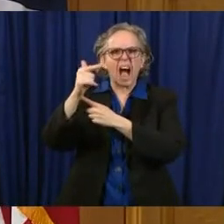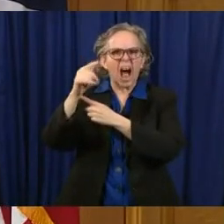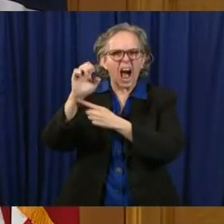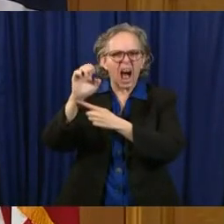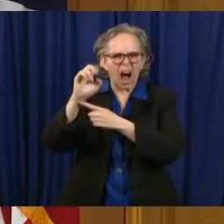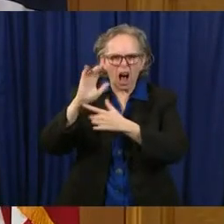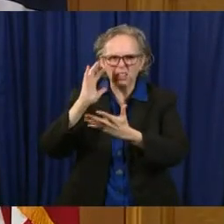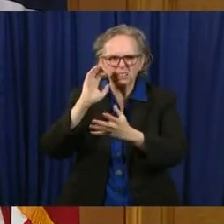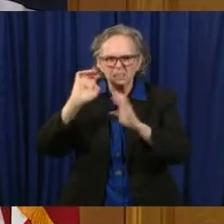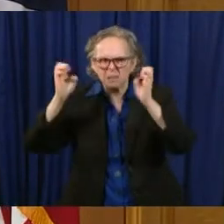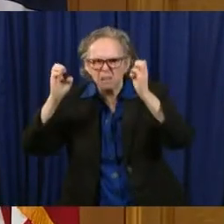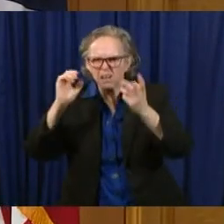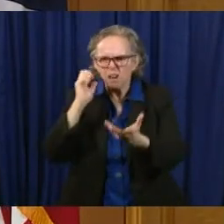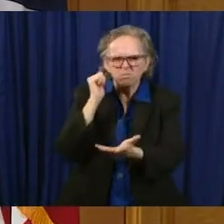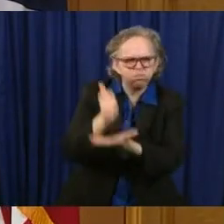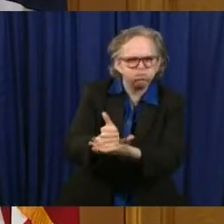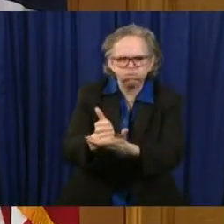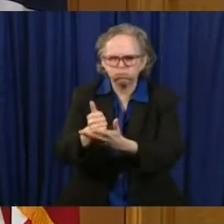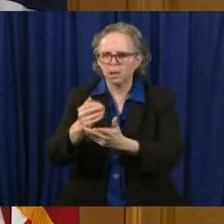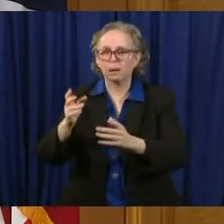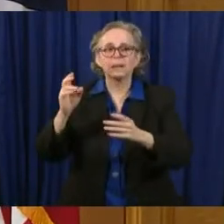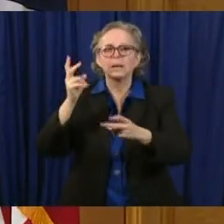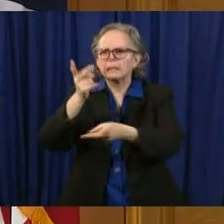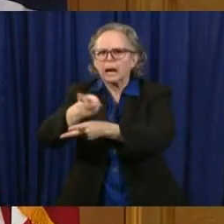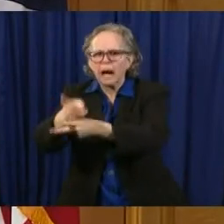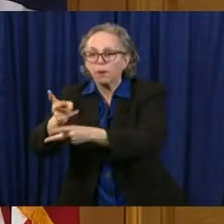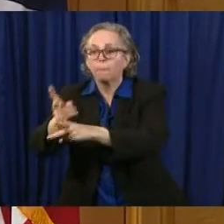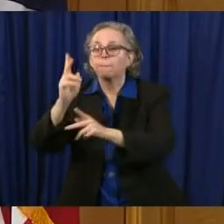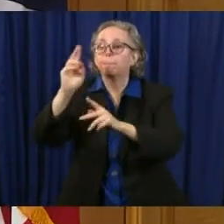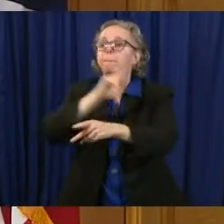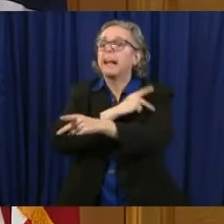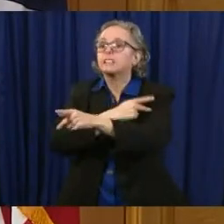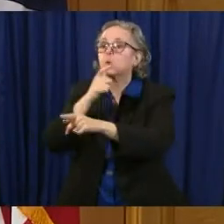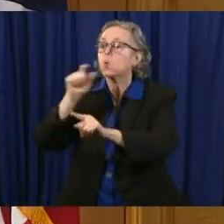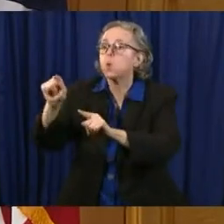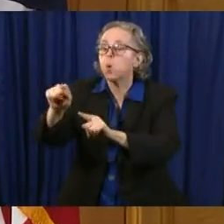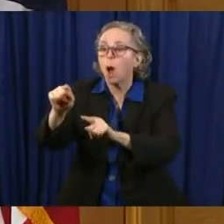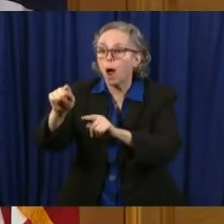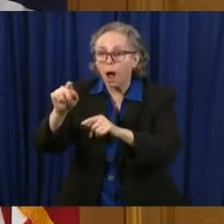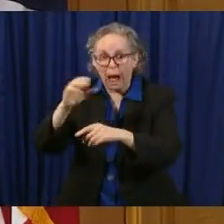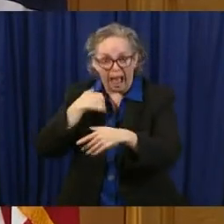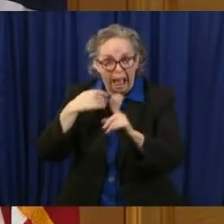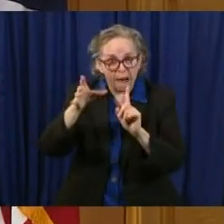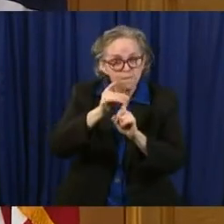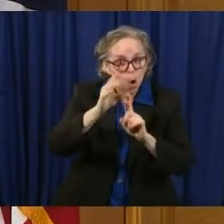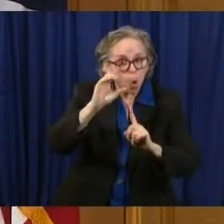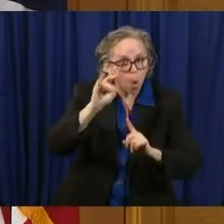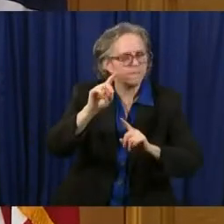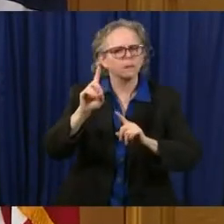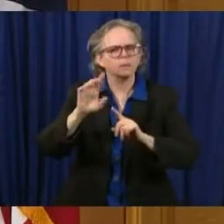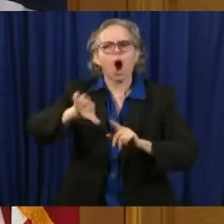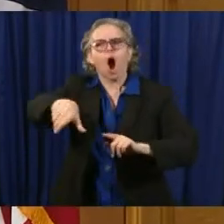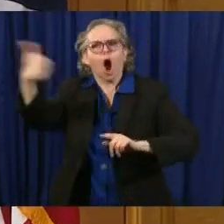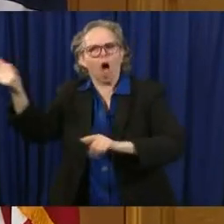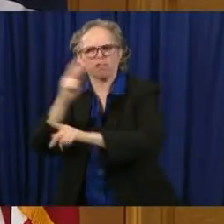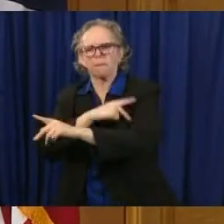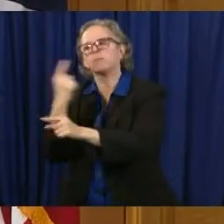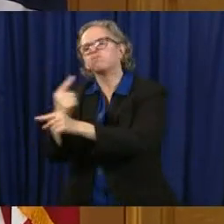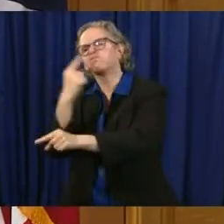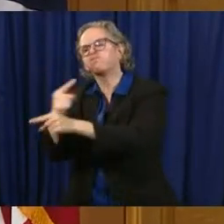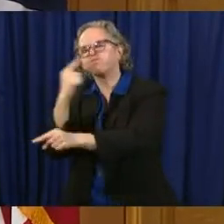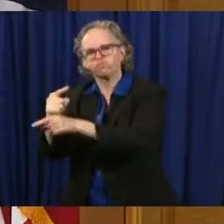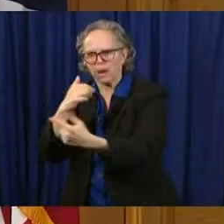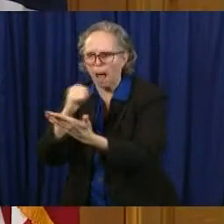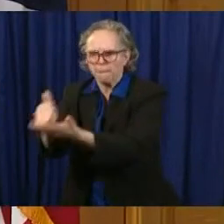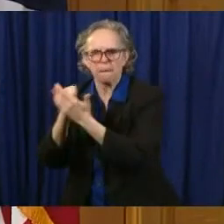to provide care at the on-site long-term care center, which houses older inmates and those with chronic illnesses.